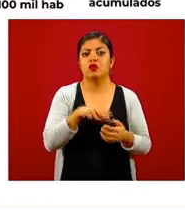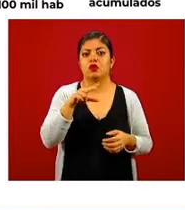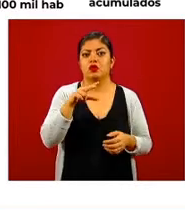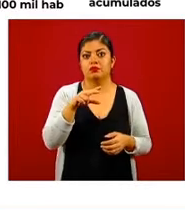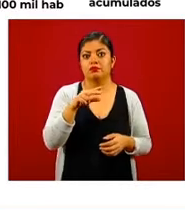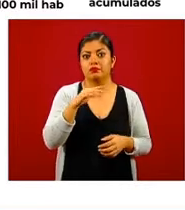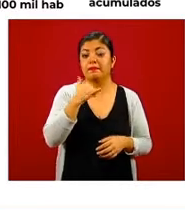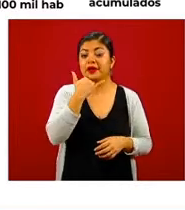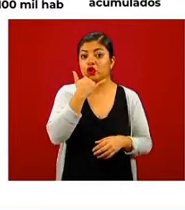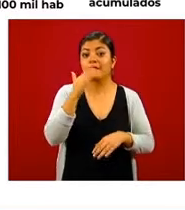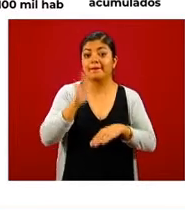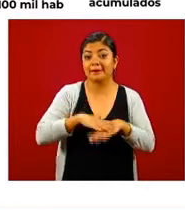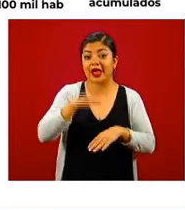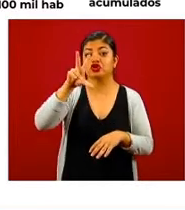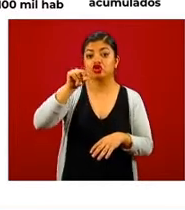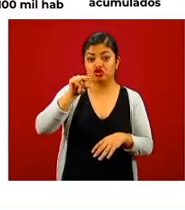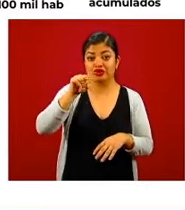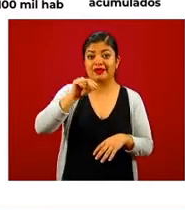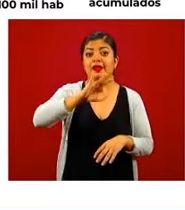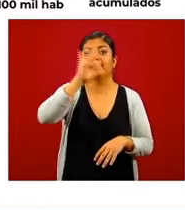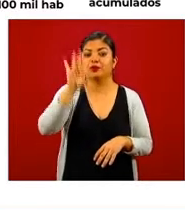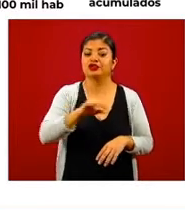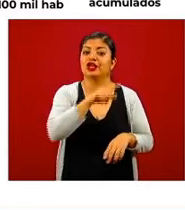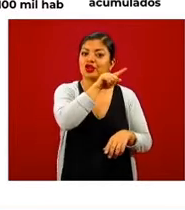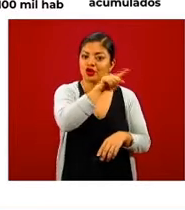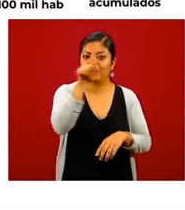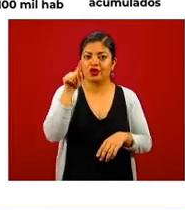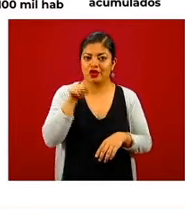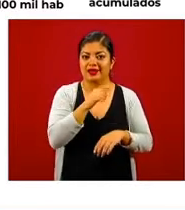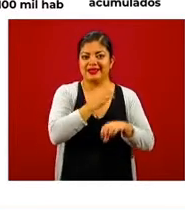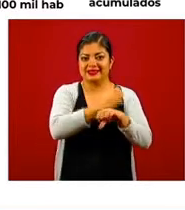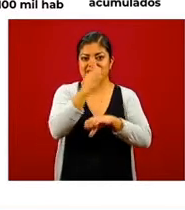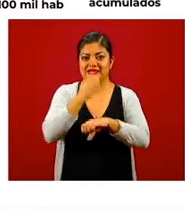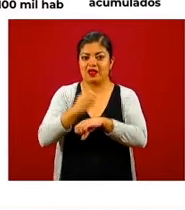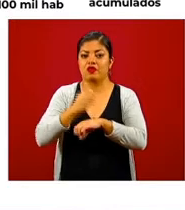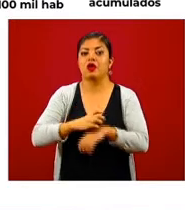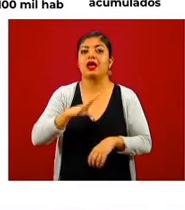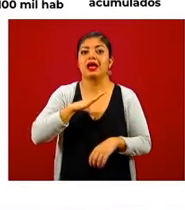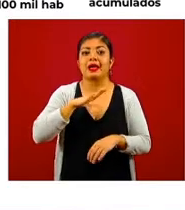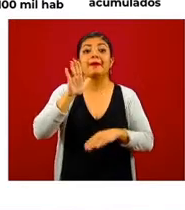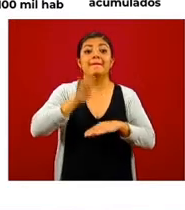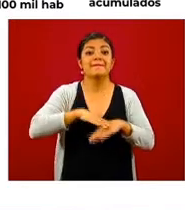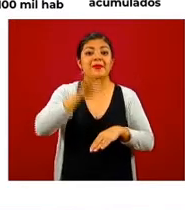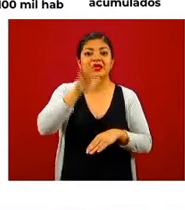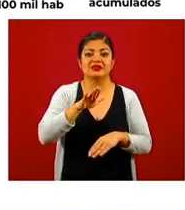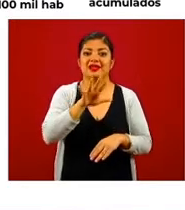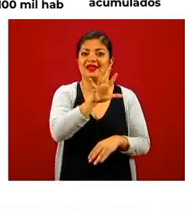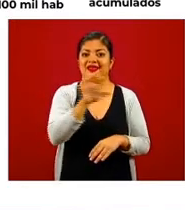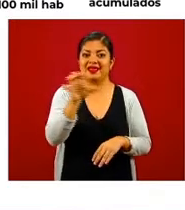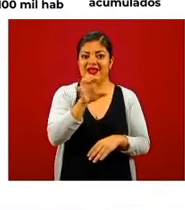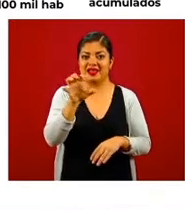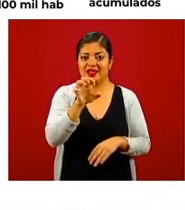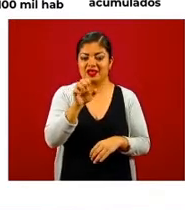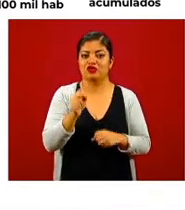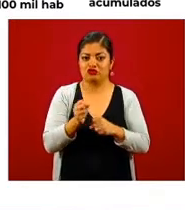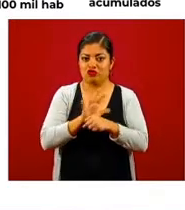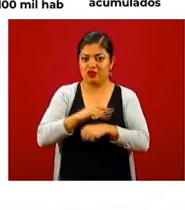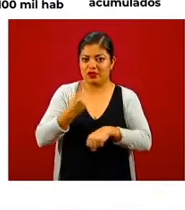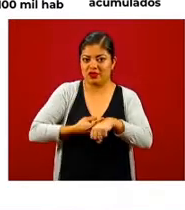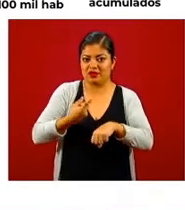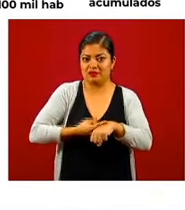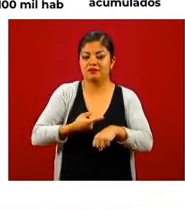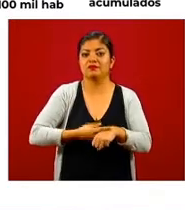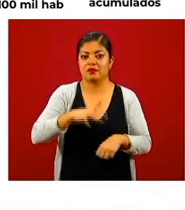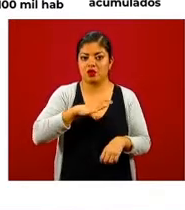cases are in more than 80% are rather, more than 80%